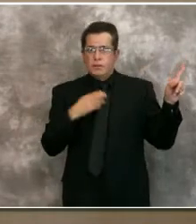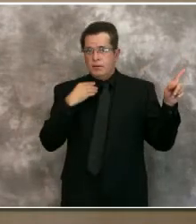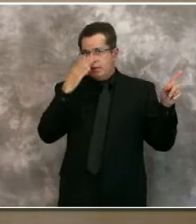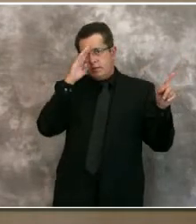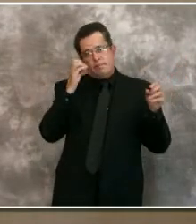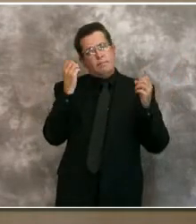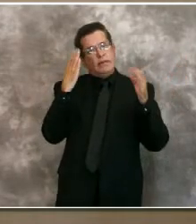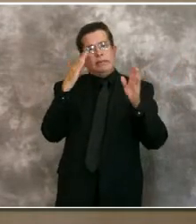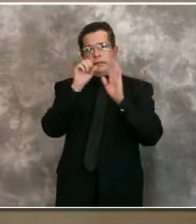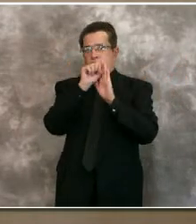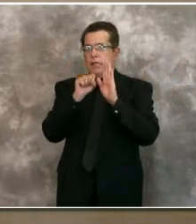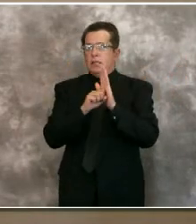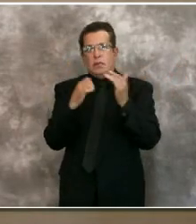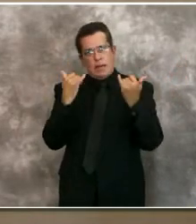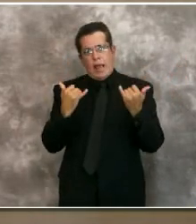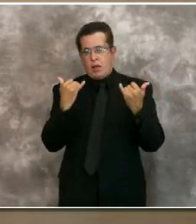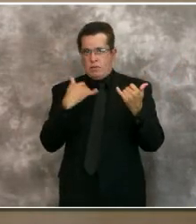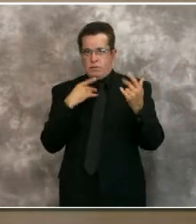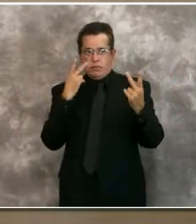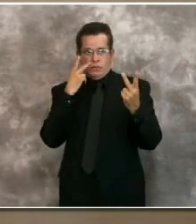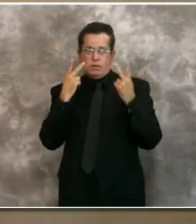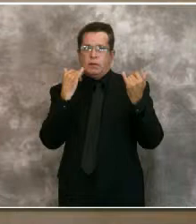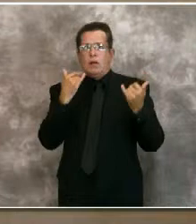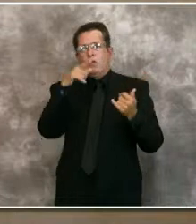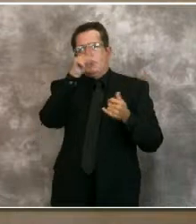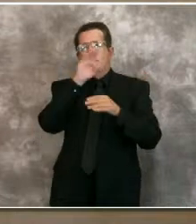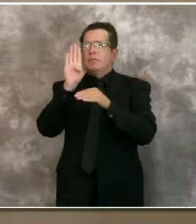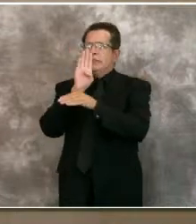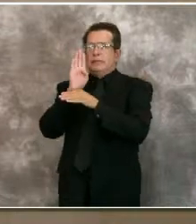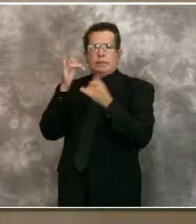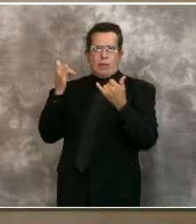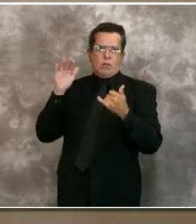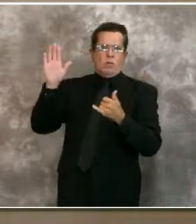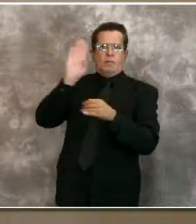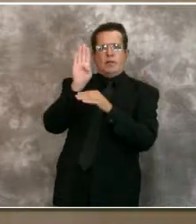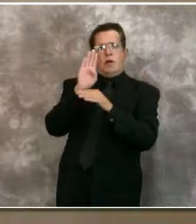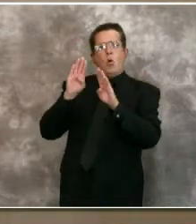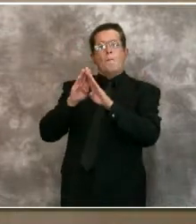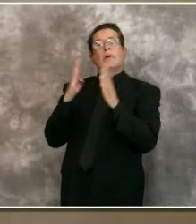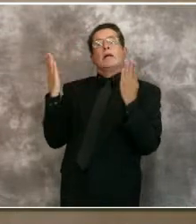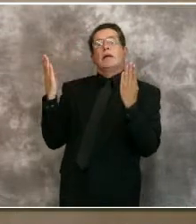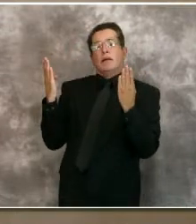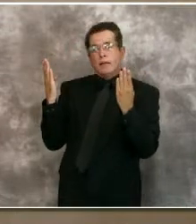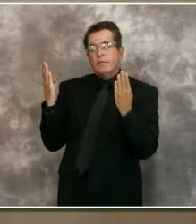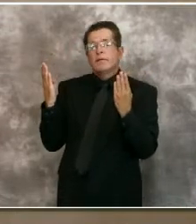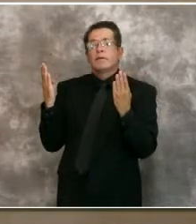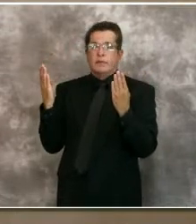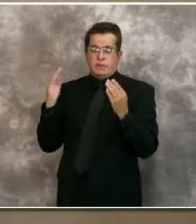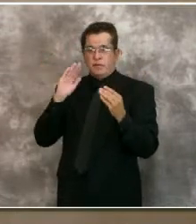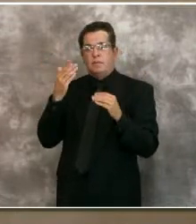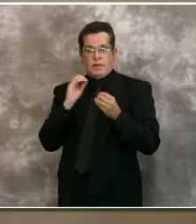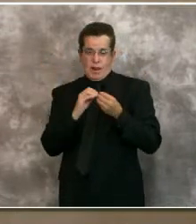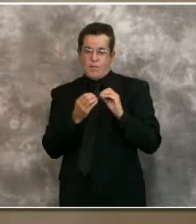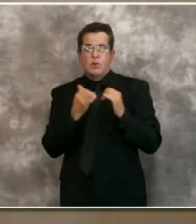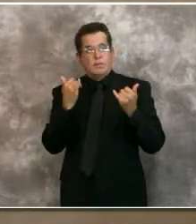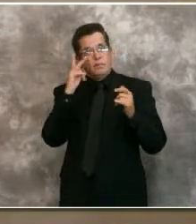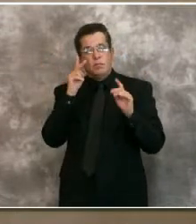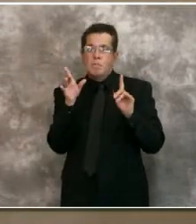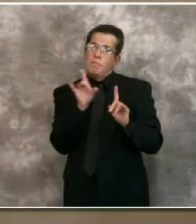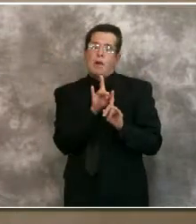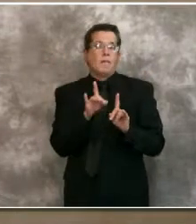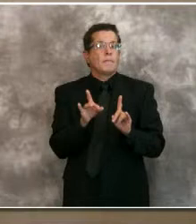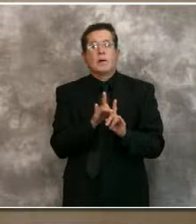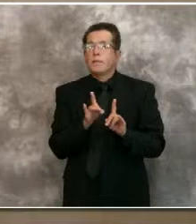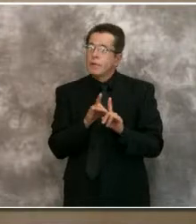numerous states where now with businesses and activities increasing and opening up, the numbers are